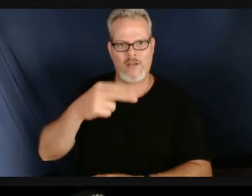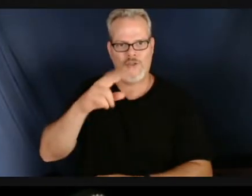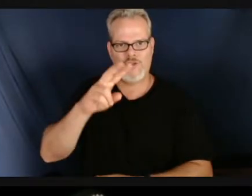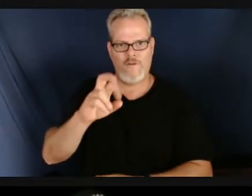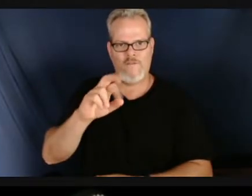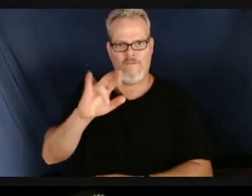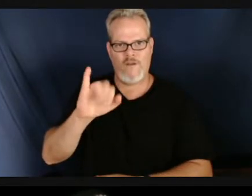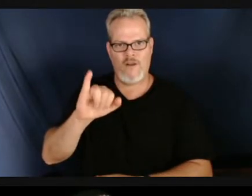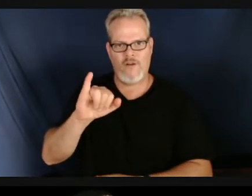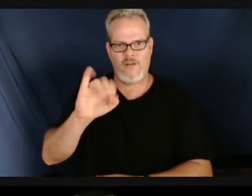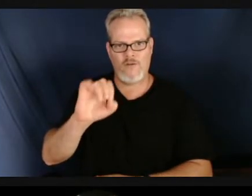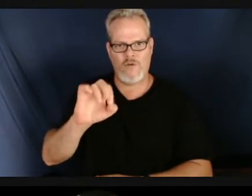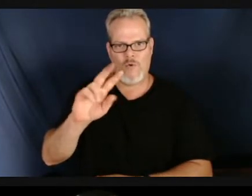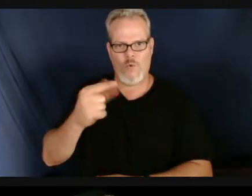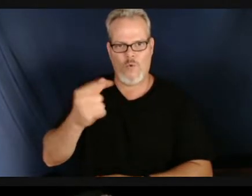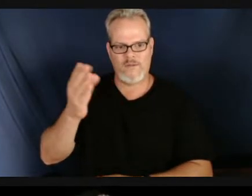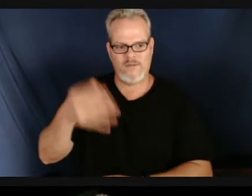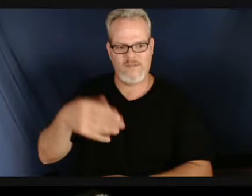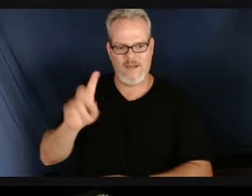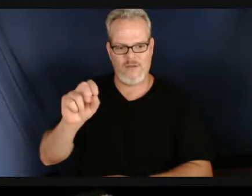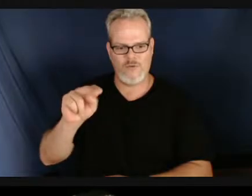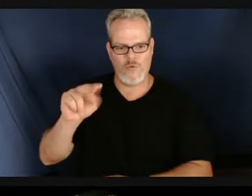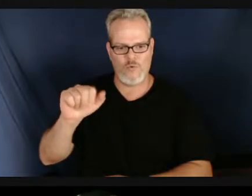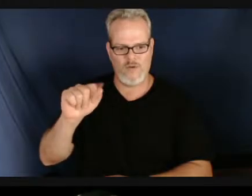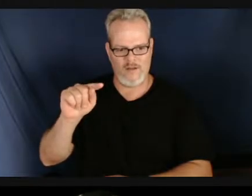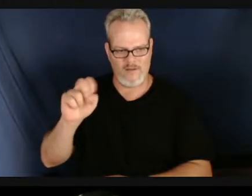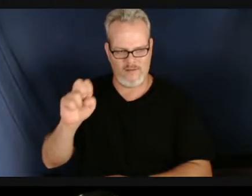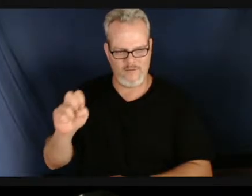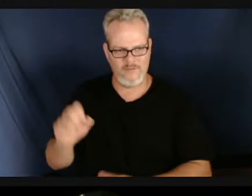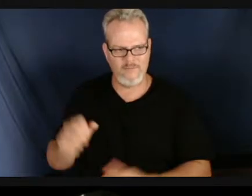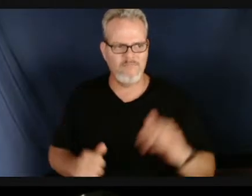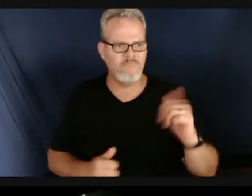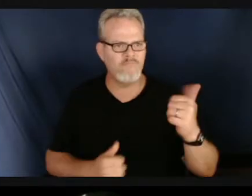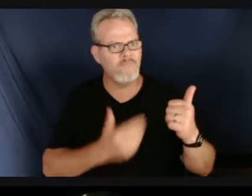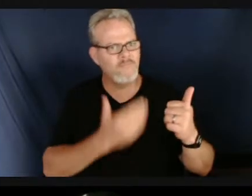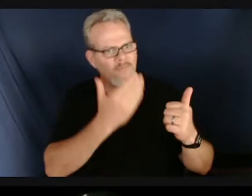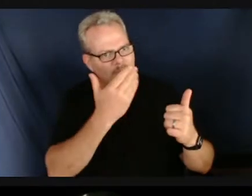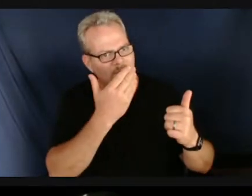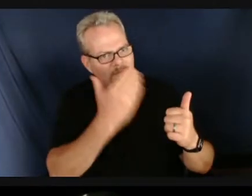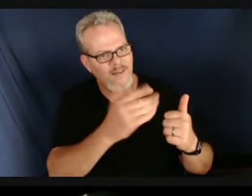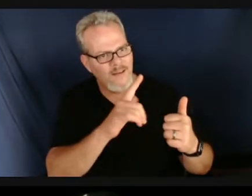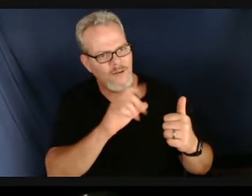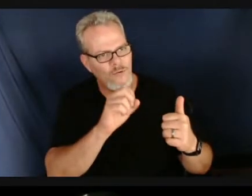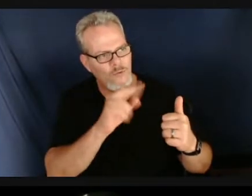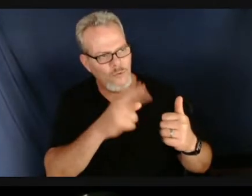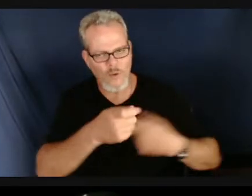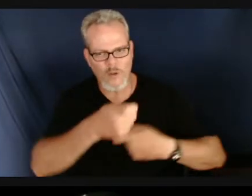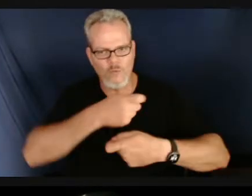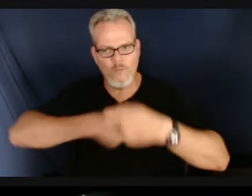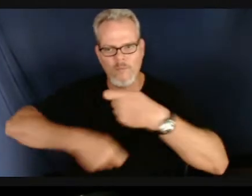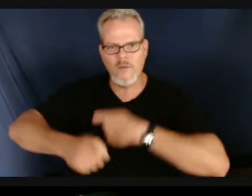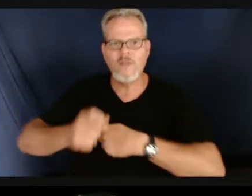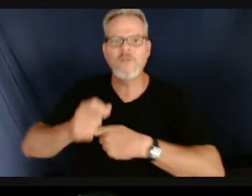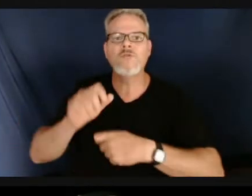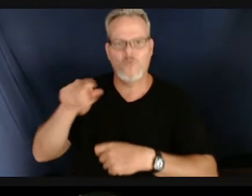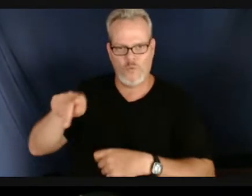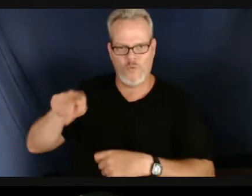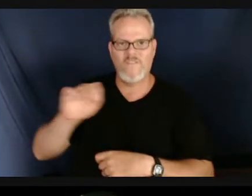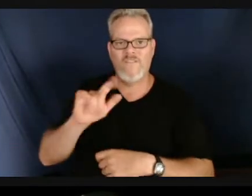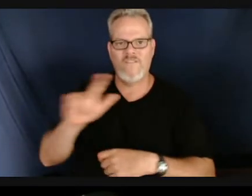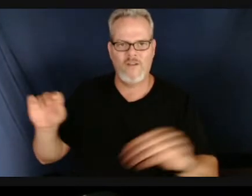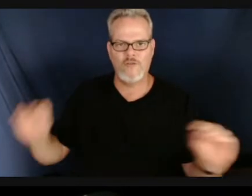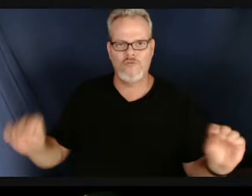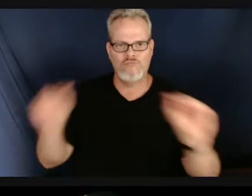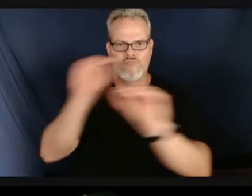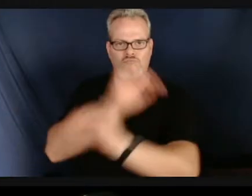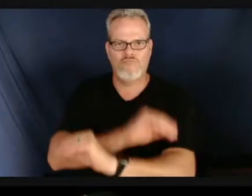hveri.org/donate. Yep. All right. Well, thank you, Lou. I'll go ahead and bring Phil back in here, and Right on. we will continue